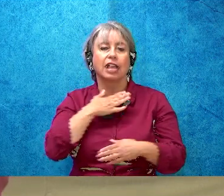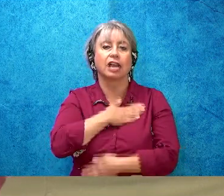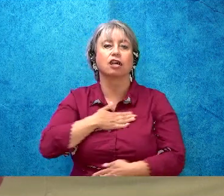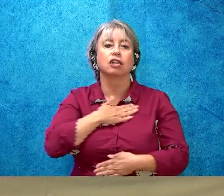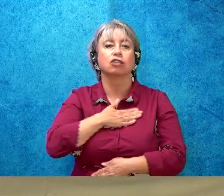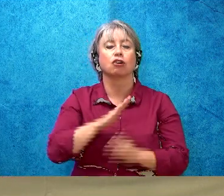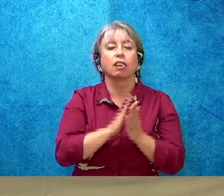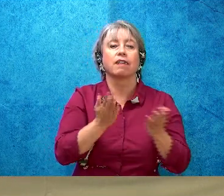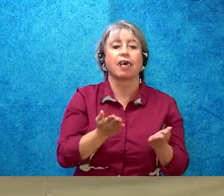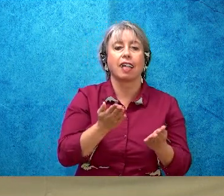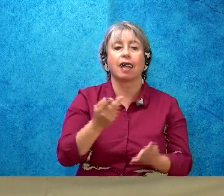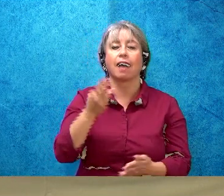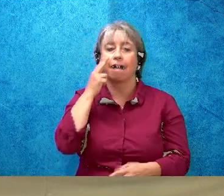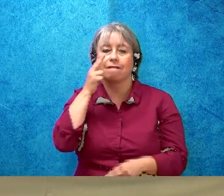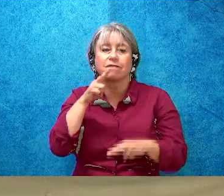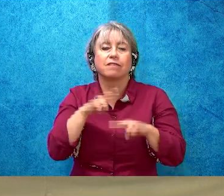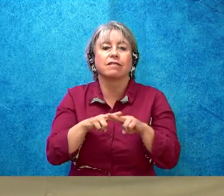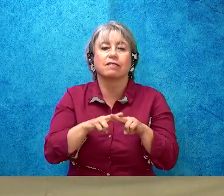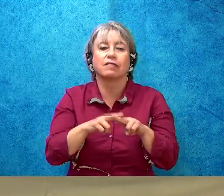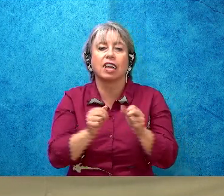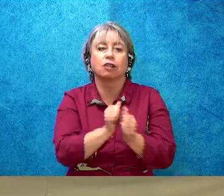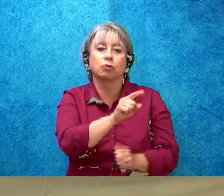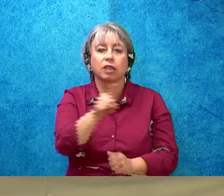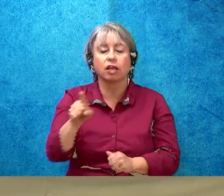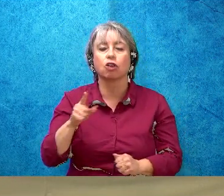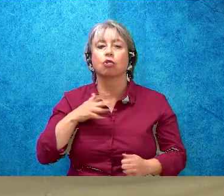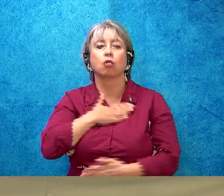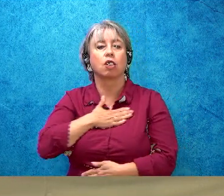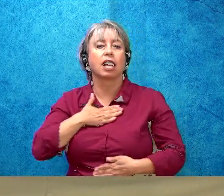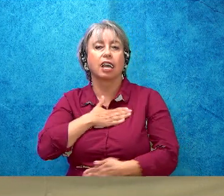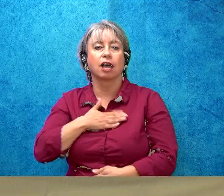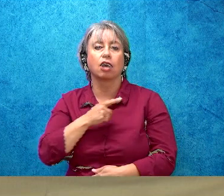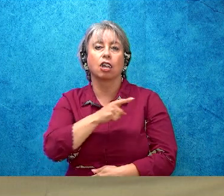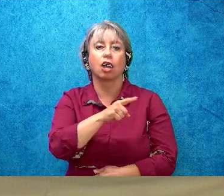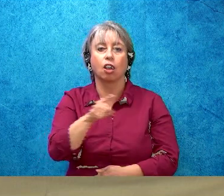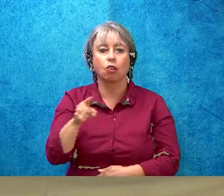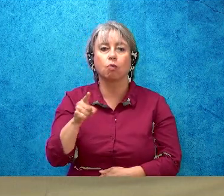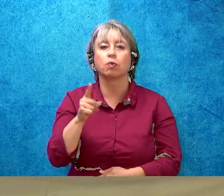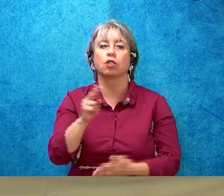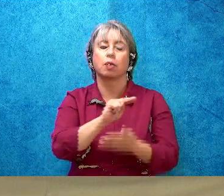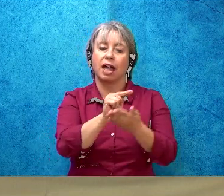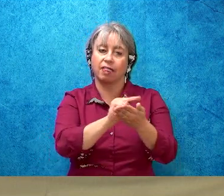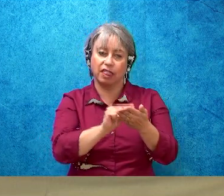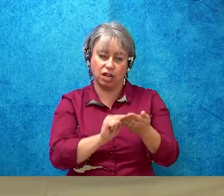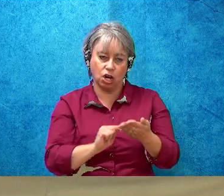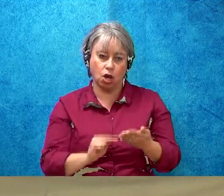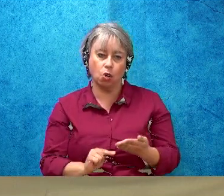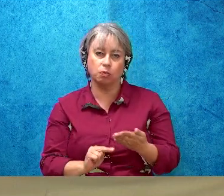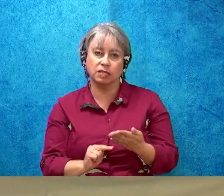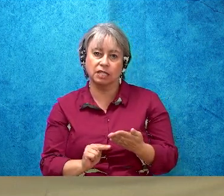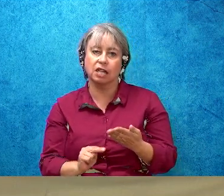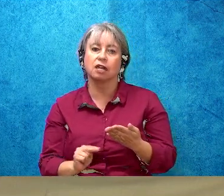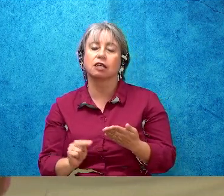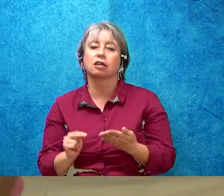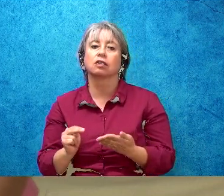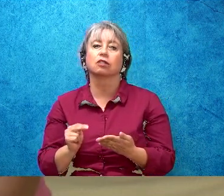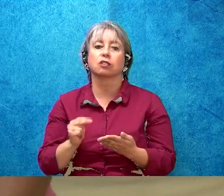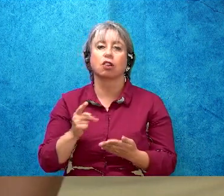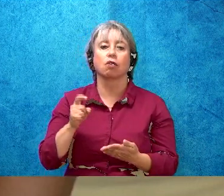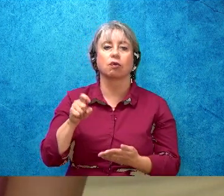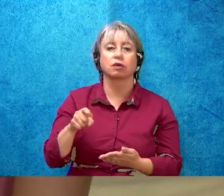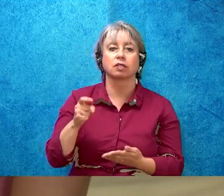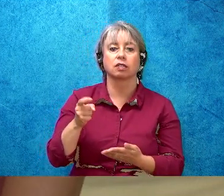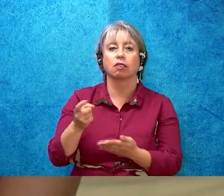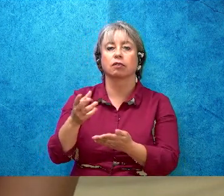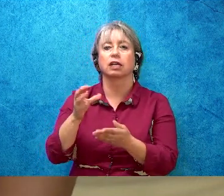so much fun with y'all today. I enjoyed it. I hope that you were able to get the notes. That's why I kind of left the slides up so that you could take pictures, and